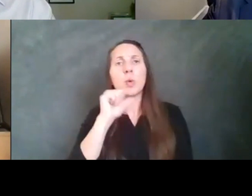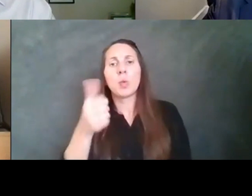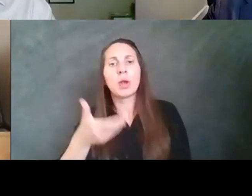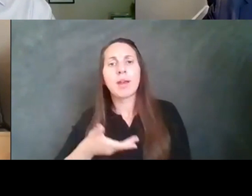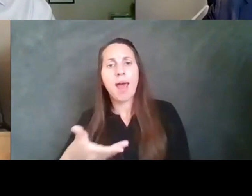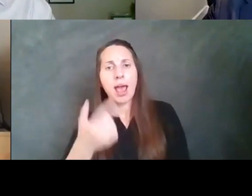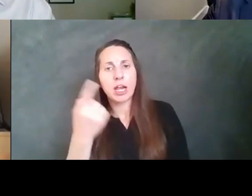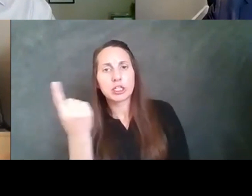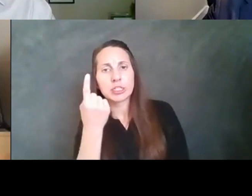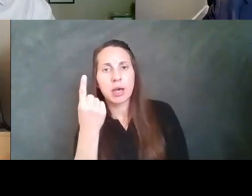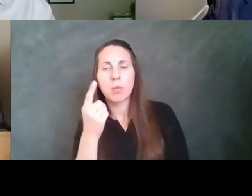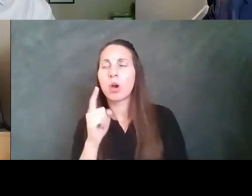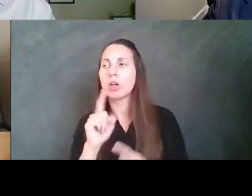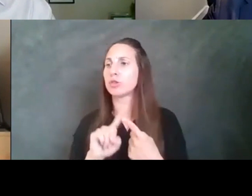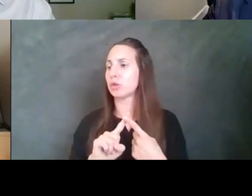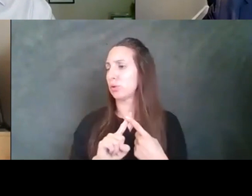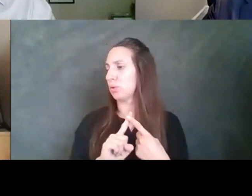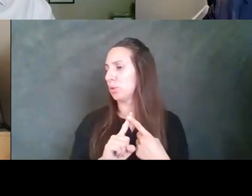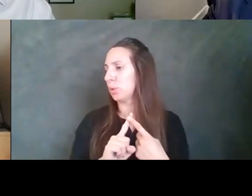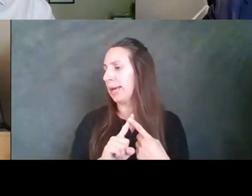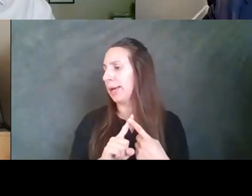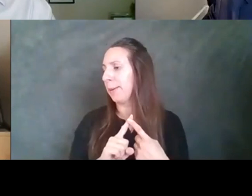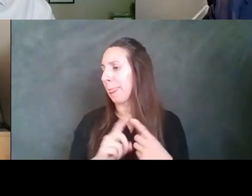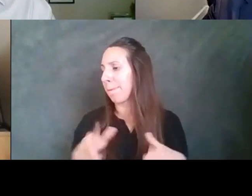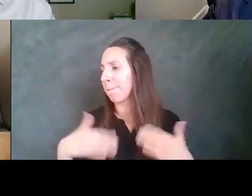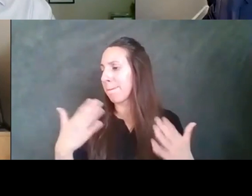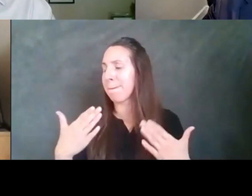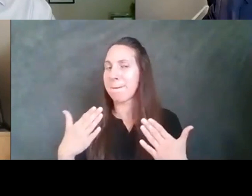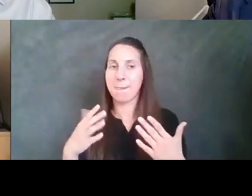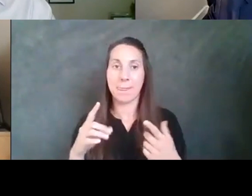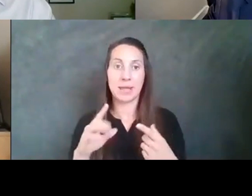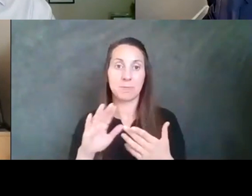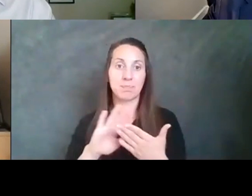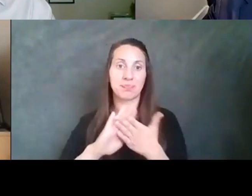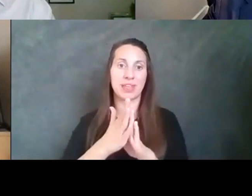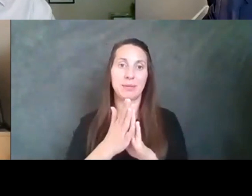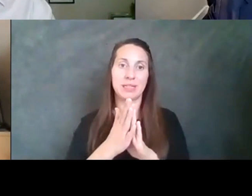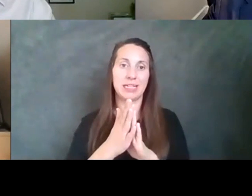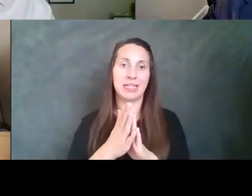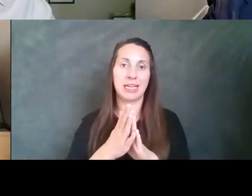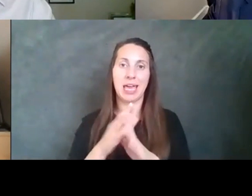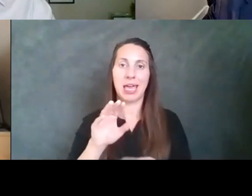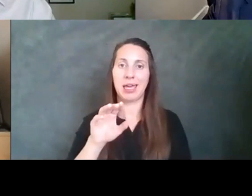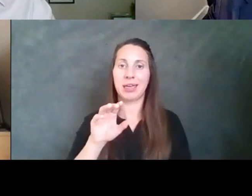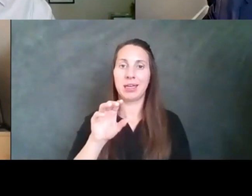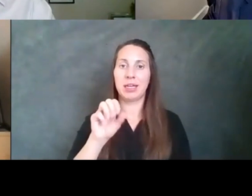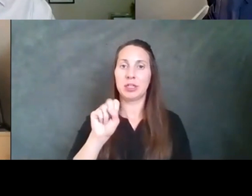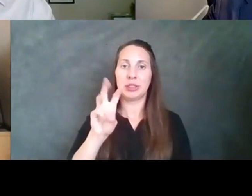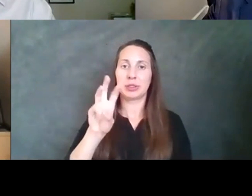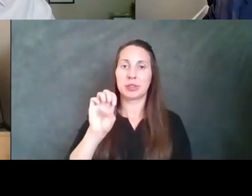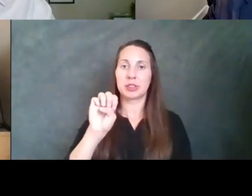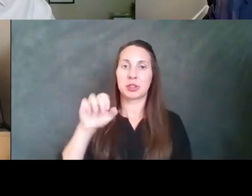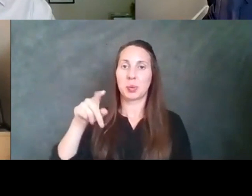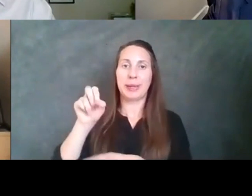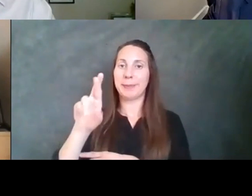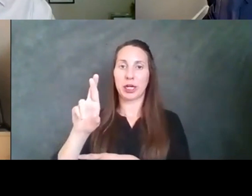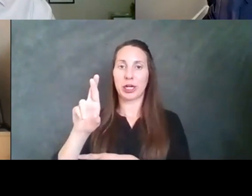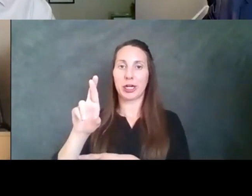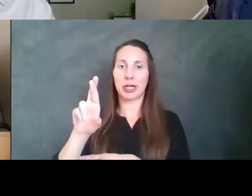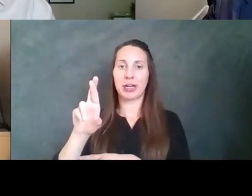to be a sweeper and make the accommodation that they didn't have to sweep,